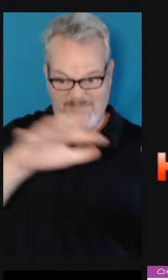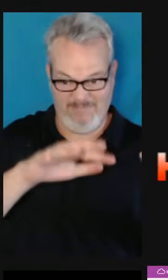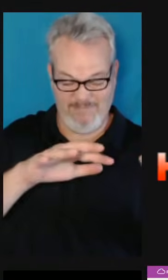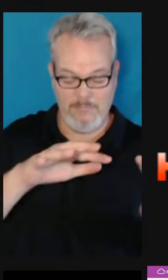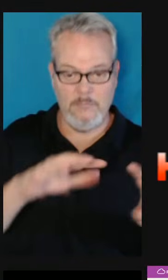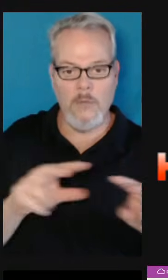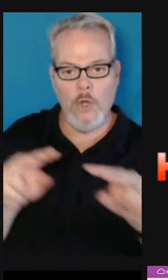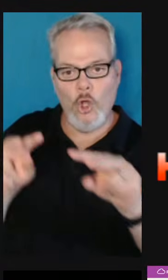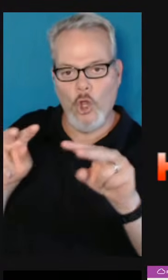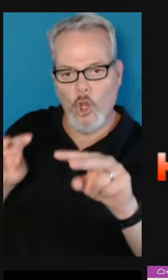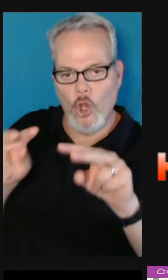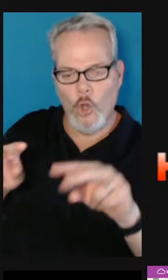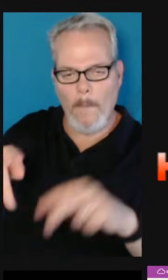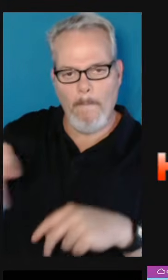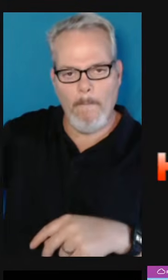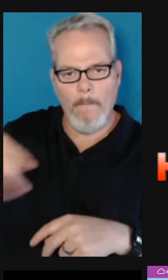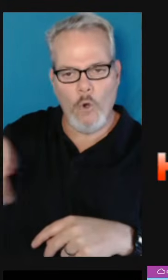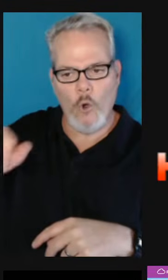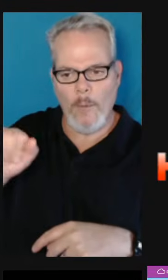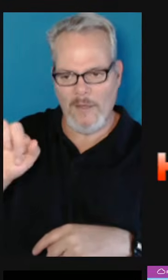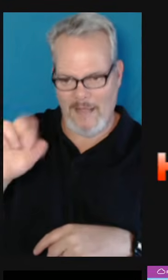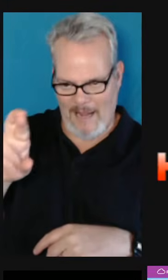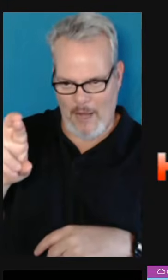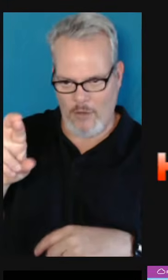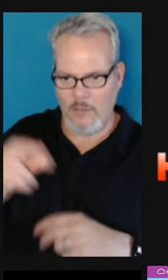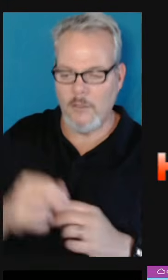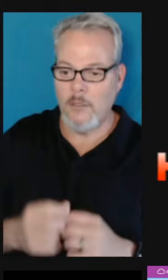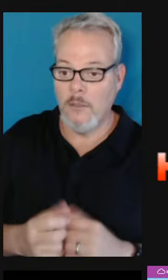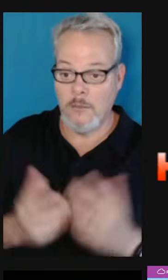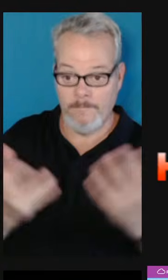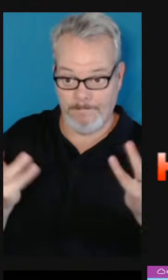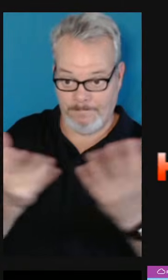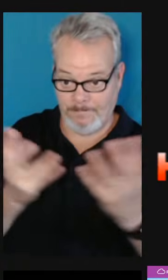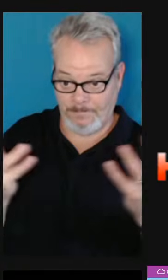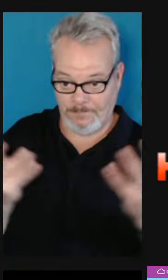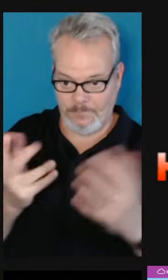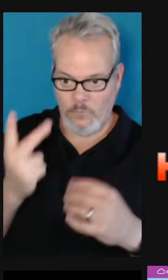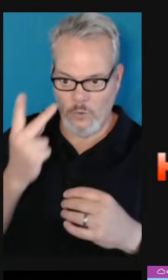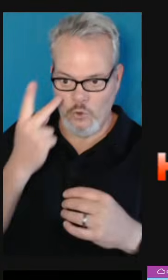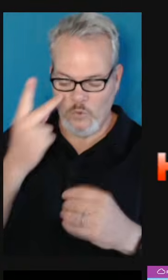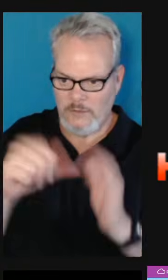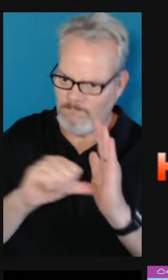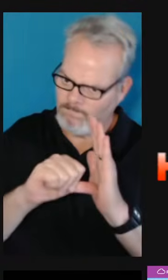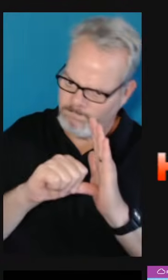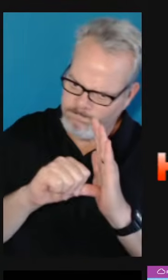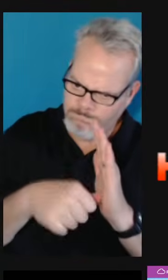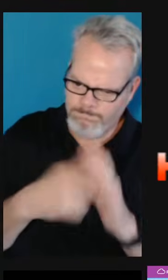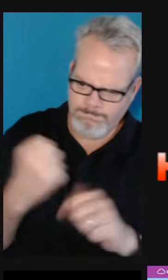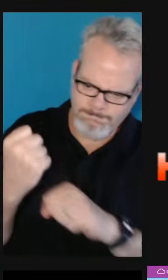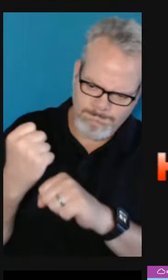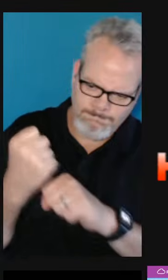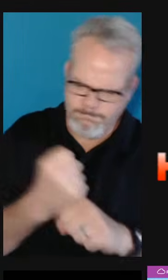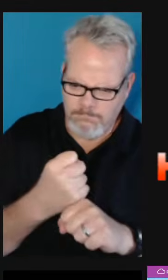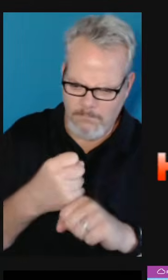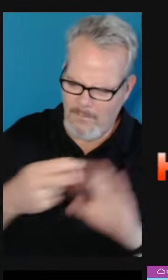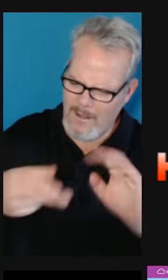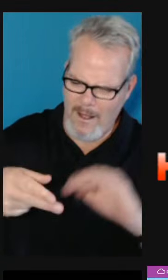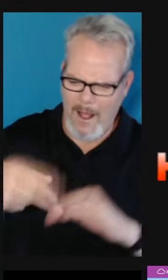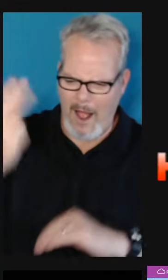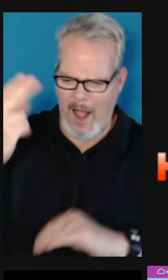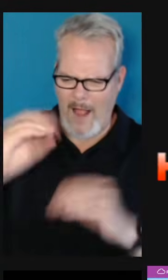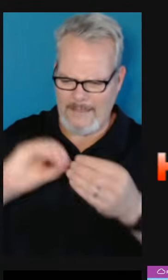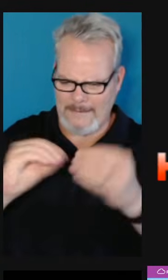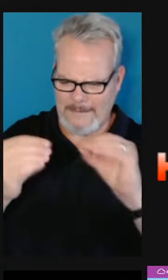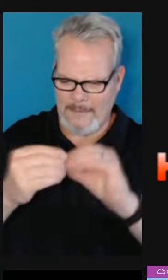network from Purple Air, we can see that there is a concentration of high values, especially around the volcano